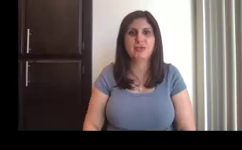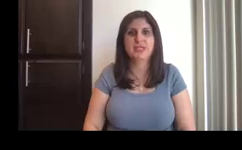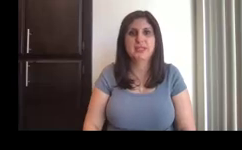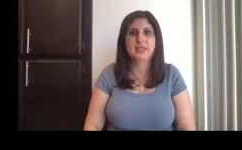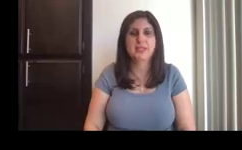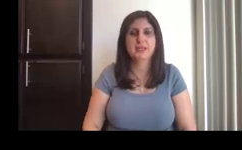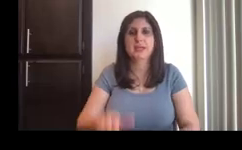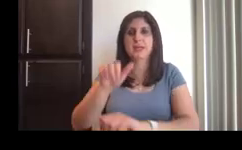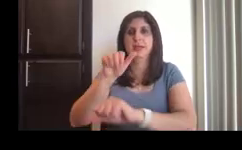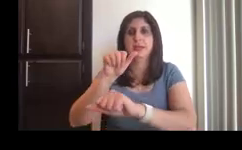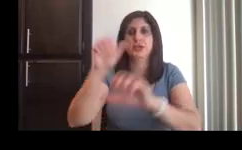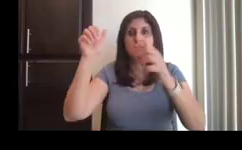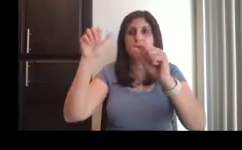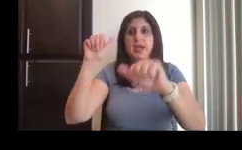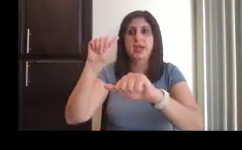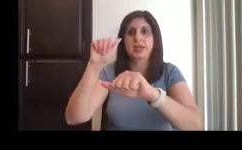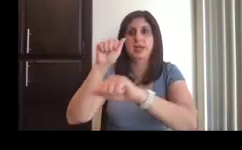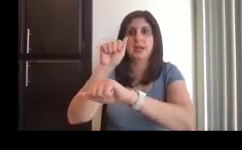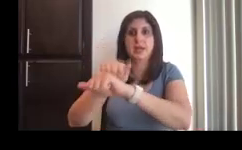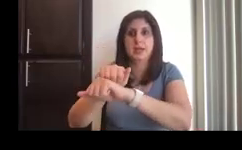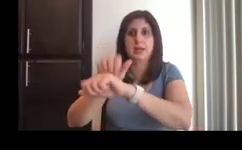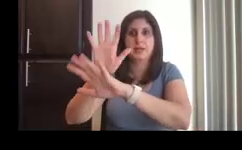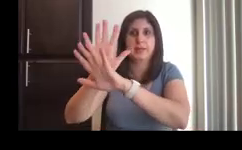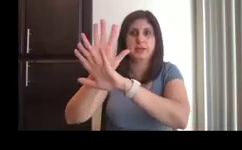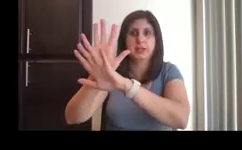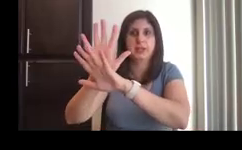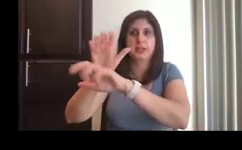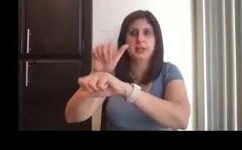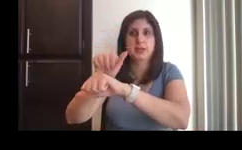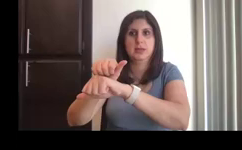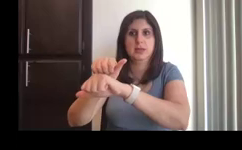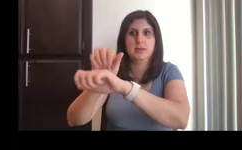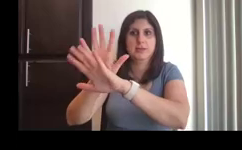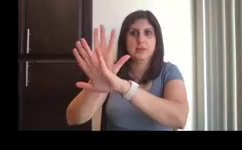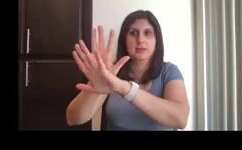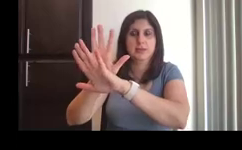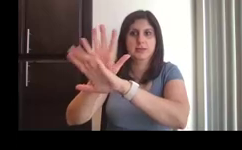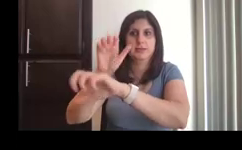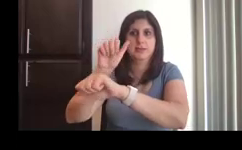Okay, mountains. Two-handed. Mountain.